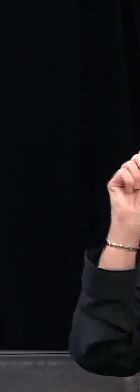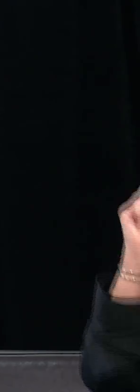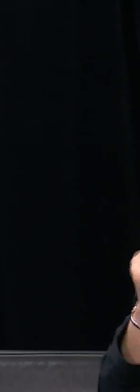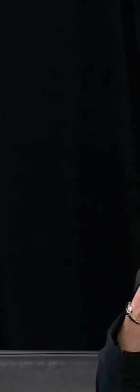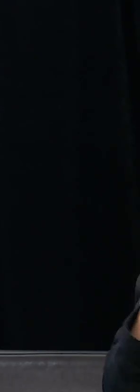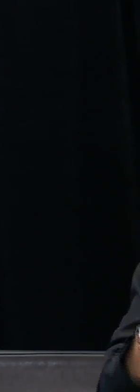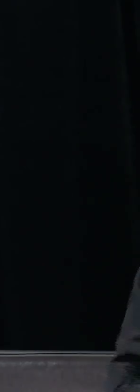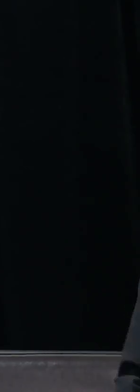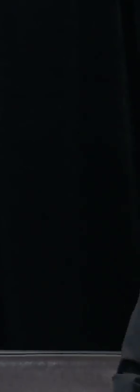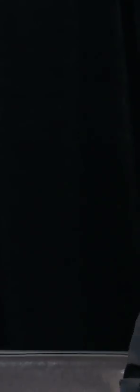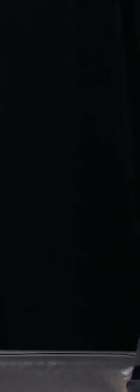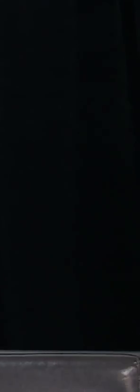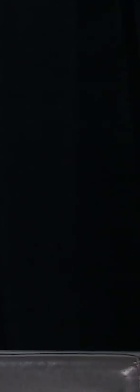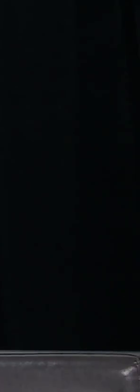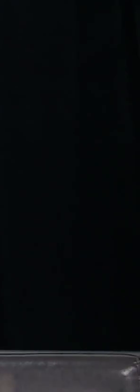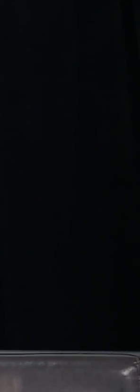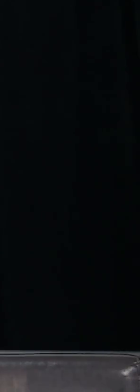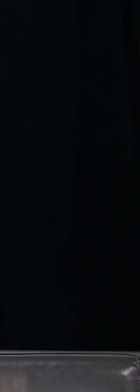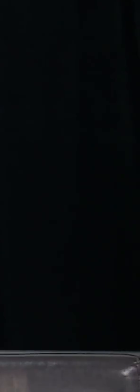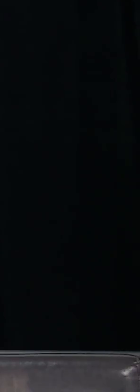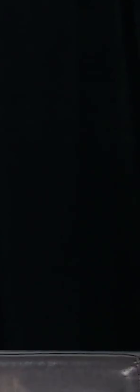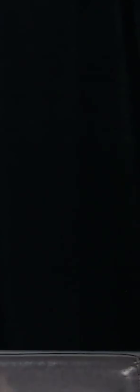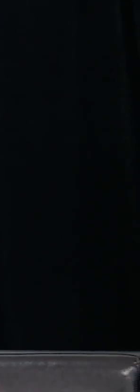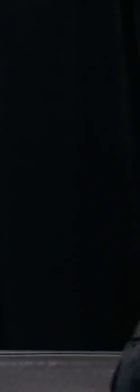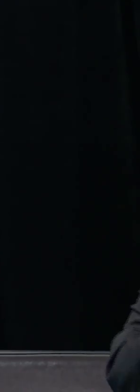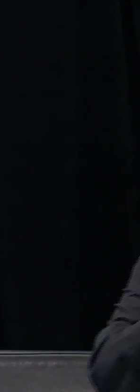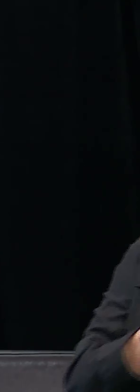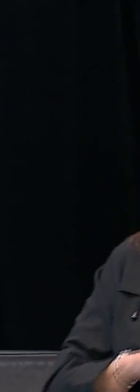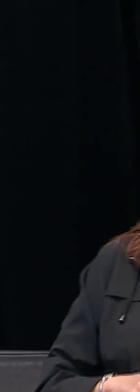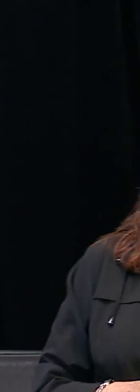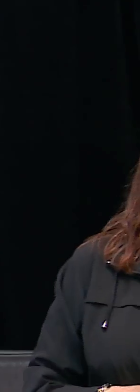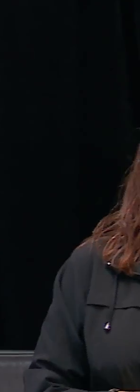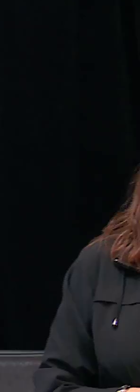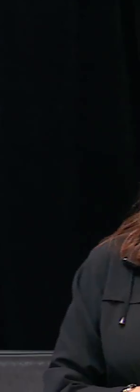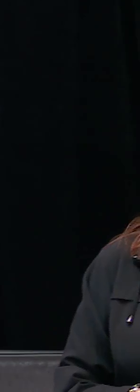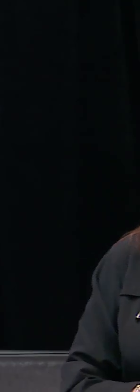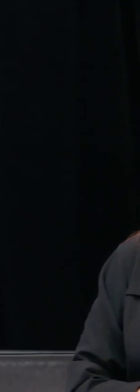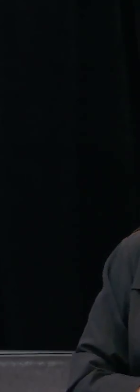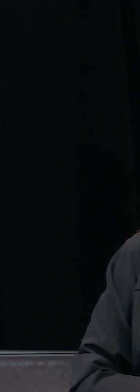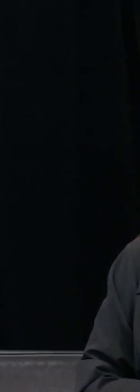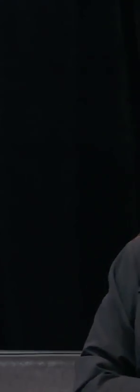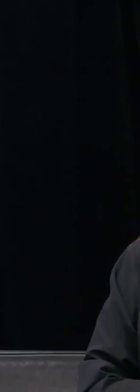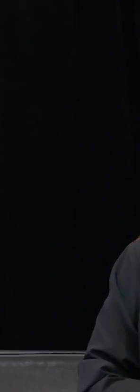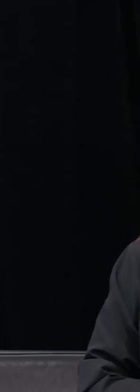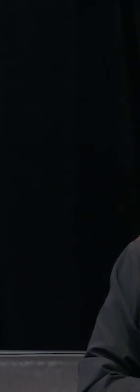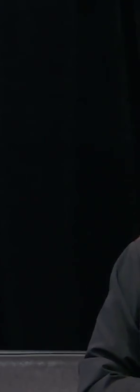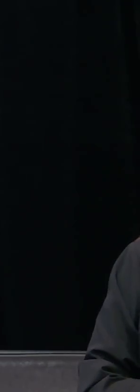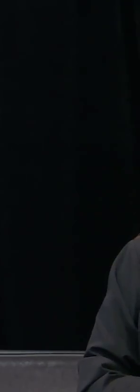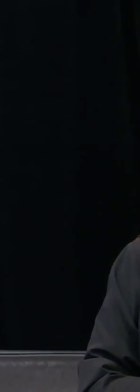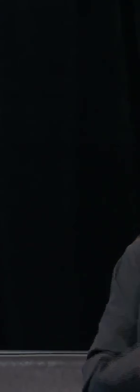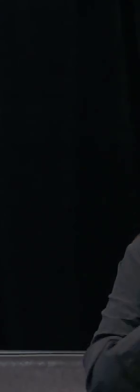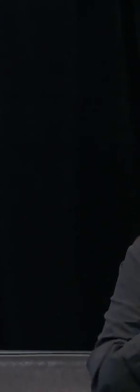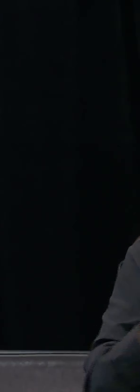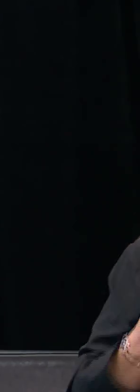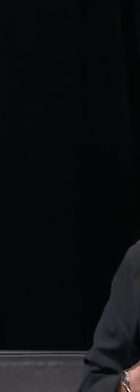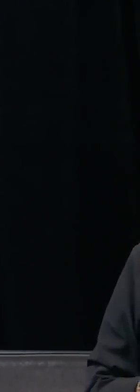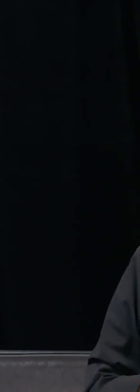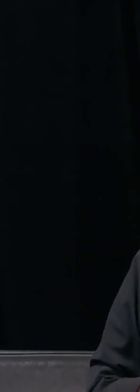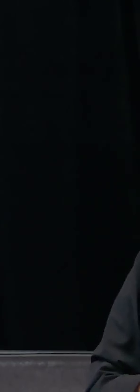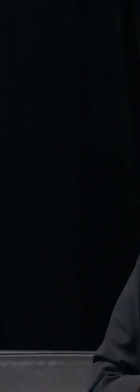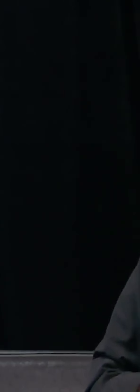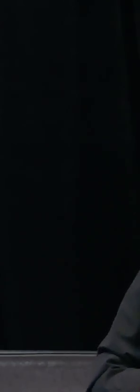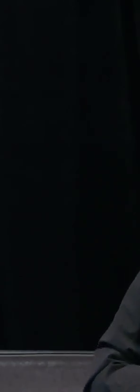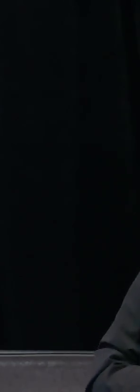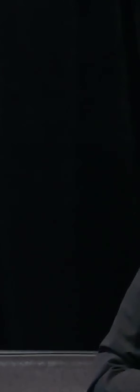So we launched a program 3 months ago called the Ava Pioneer Program. Why Pioneer? Because each single one